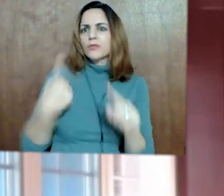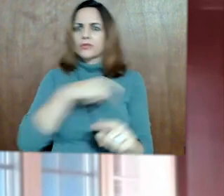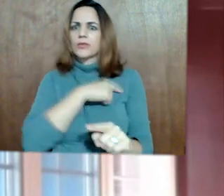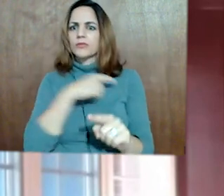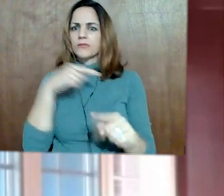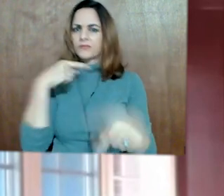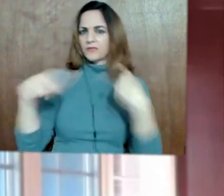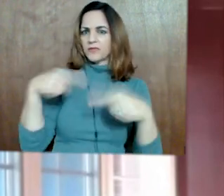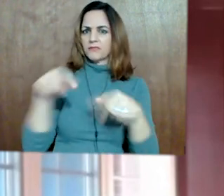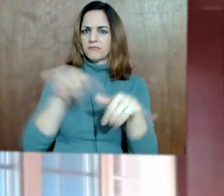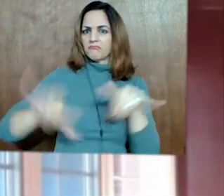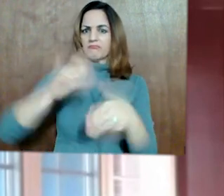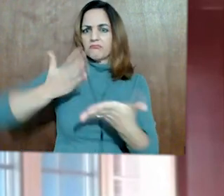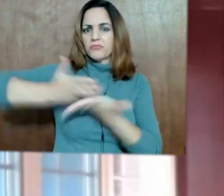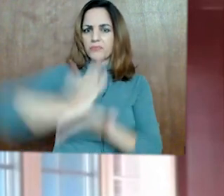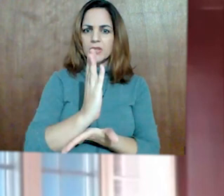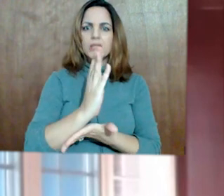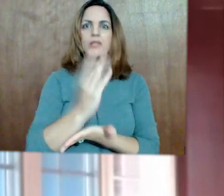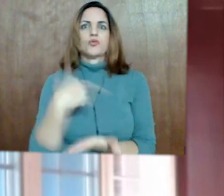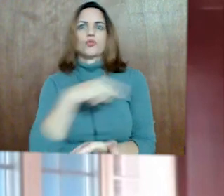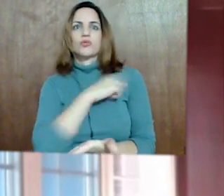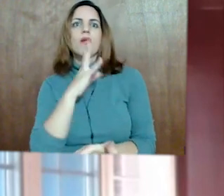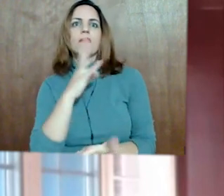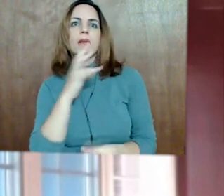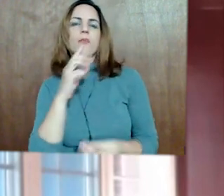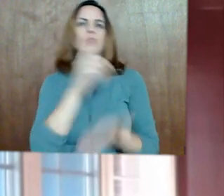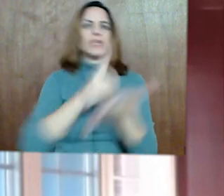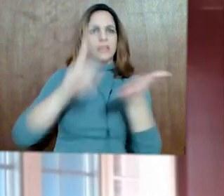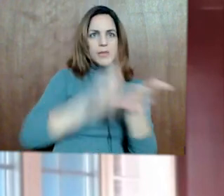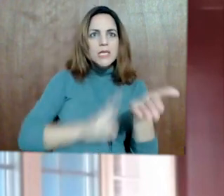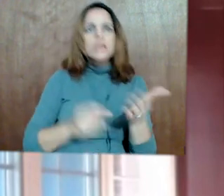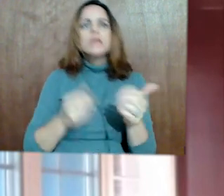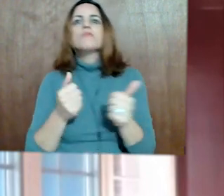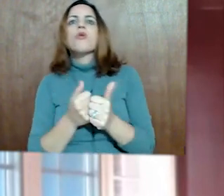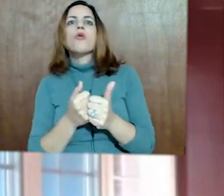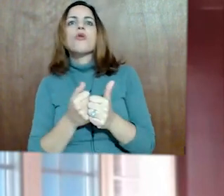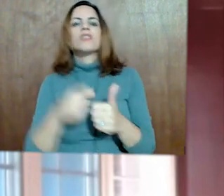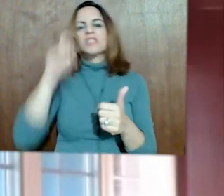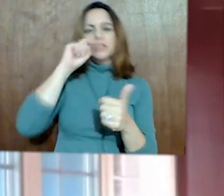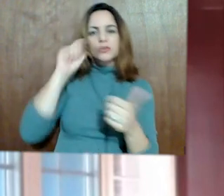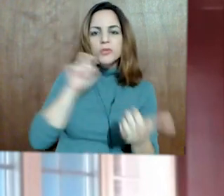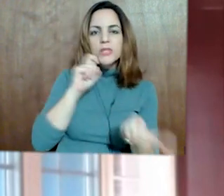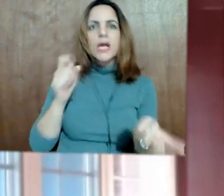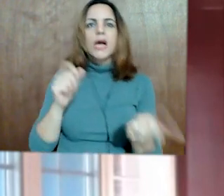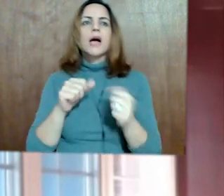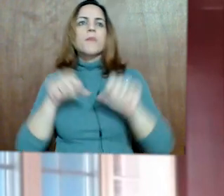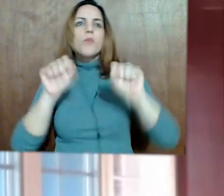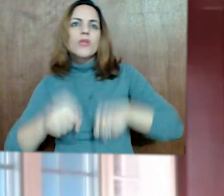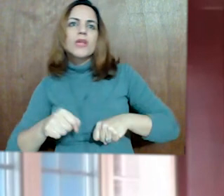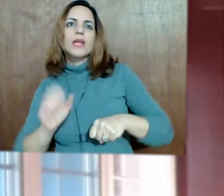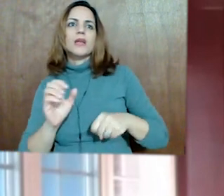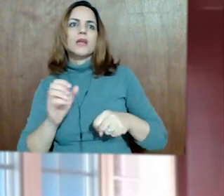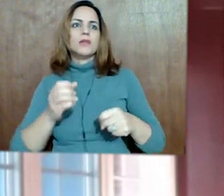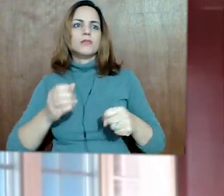of race, of sexism, of the need to defend the rights of gays and lesbians 50 years